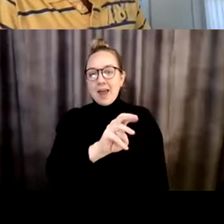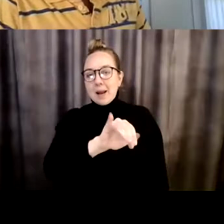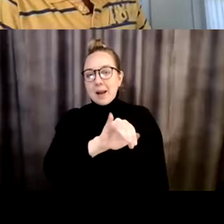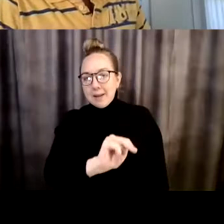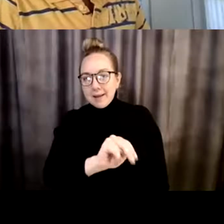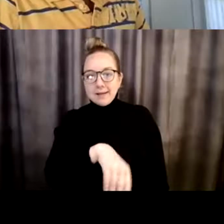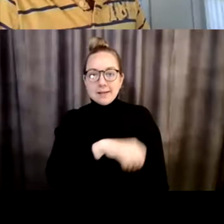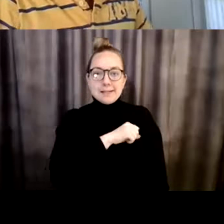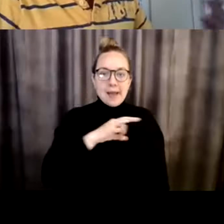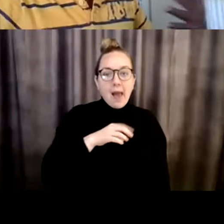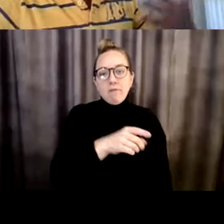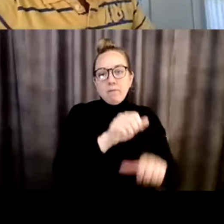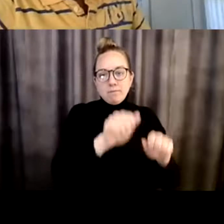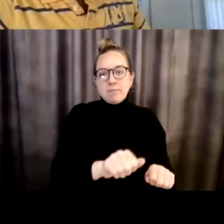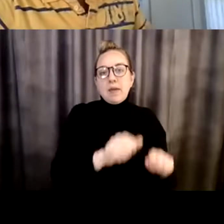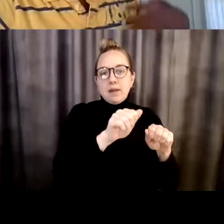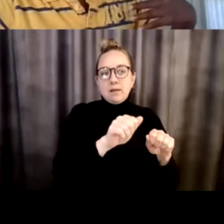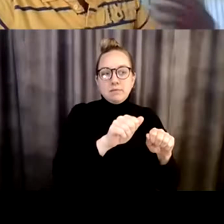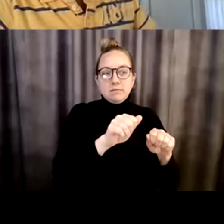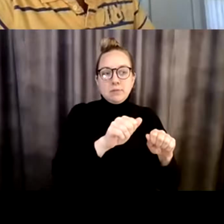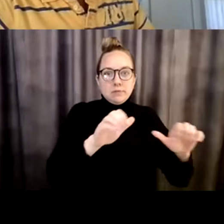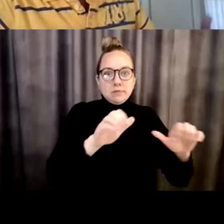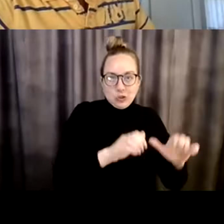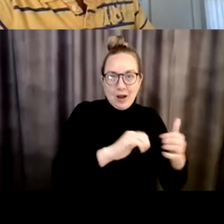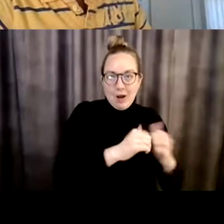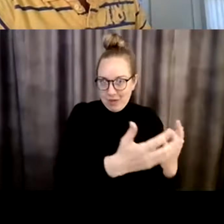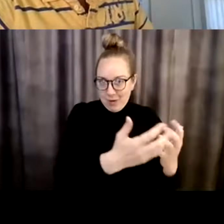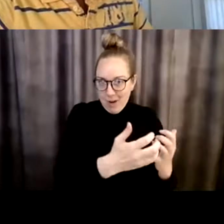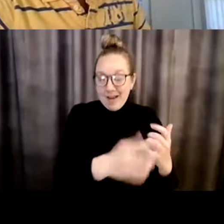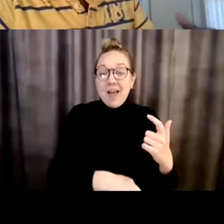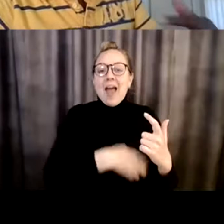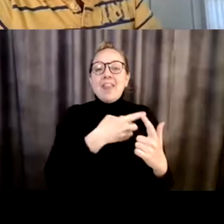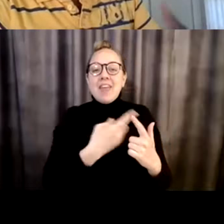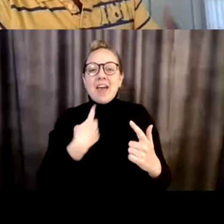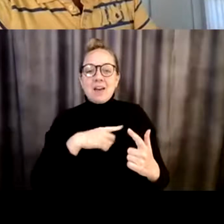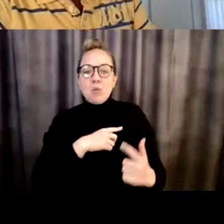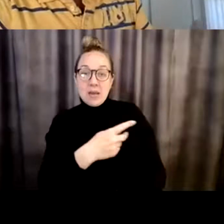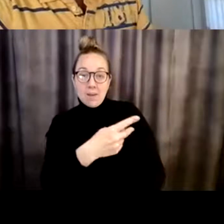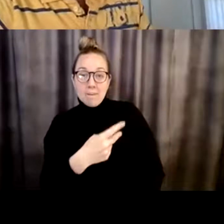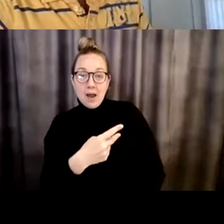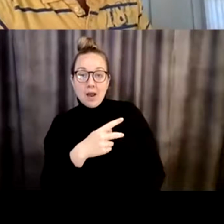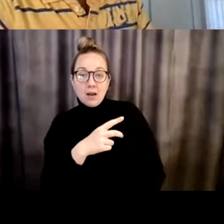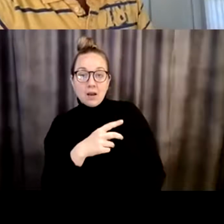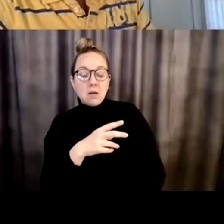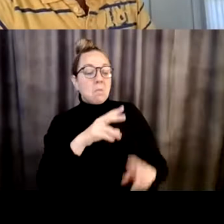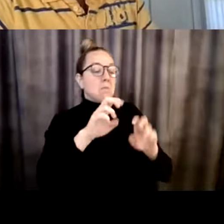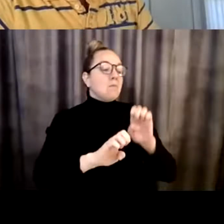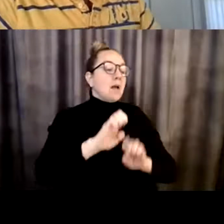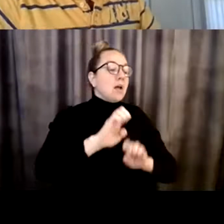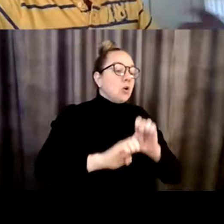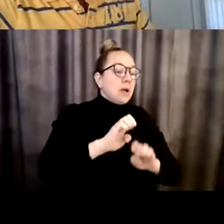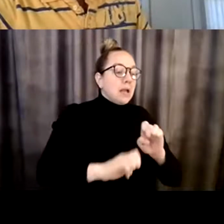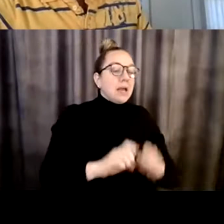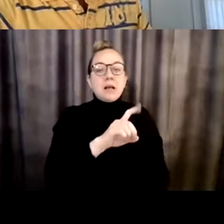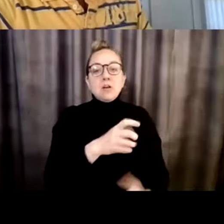they so choose. And then we kind of come back and really review what went well, what didn't work, what could we use more, what could we use less of.